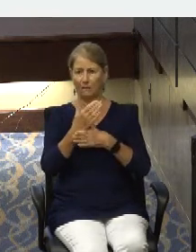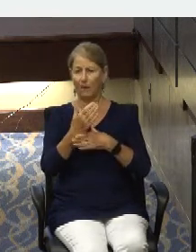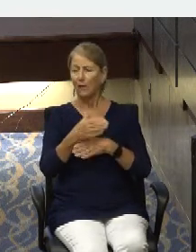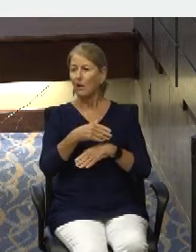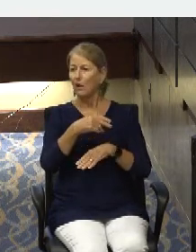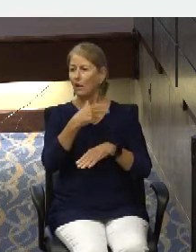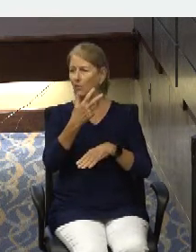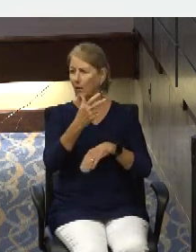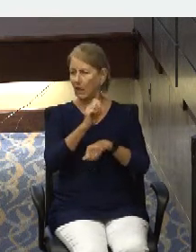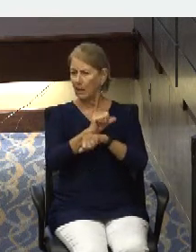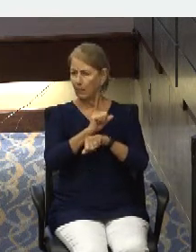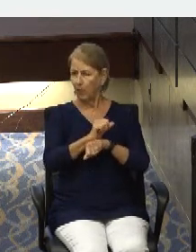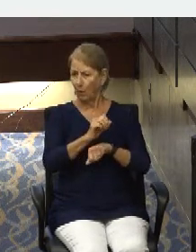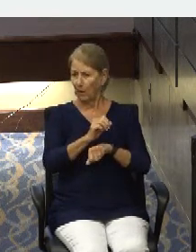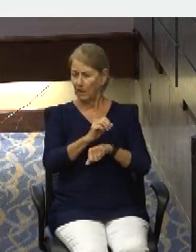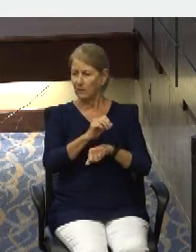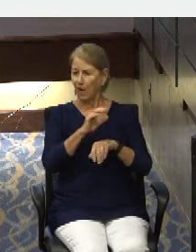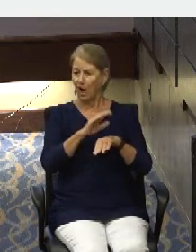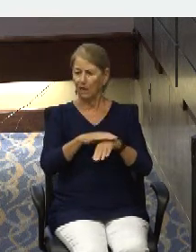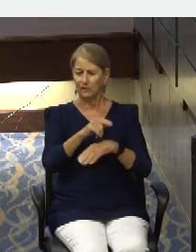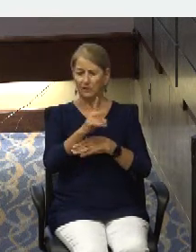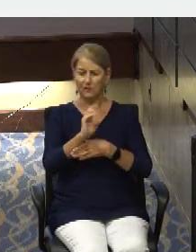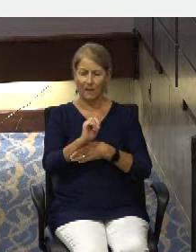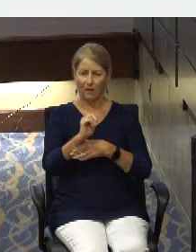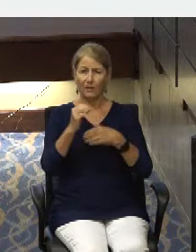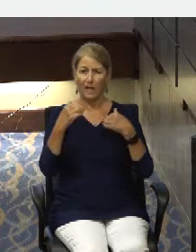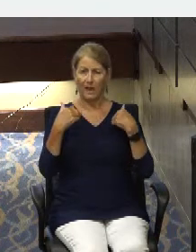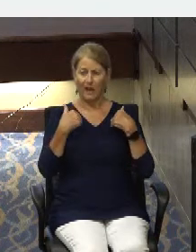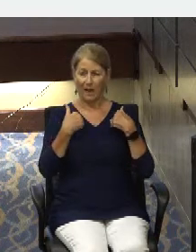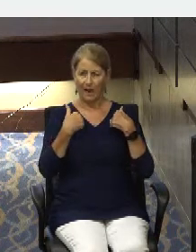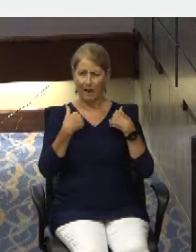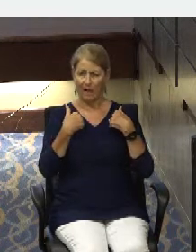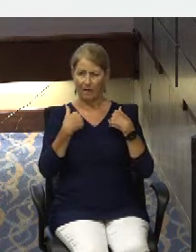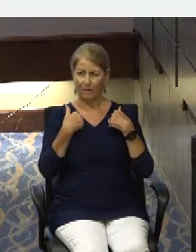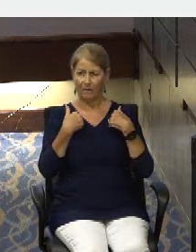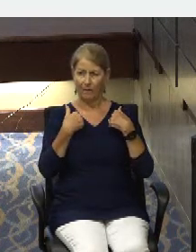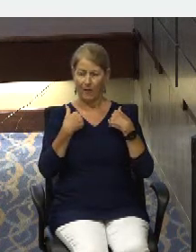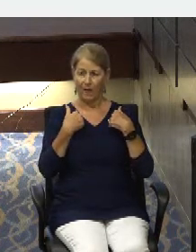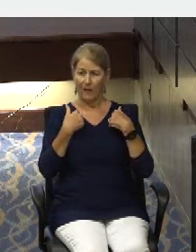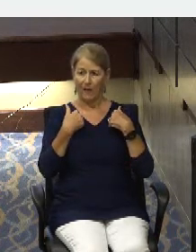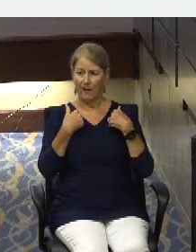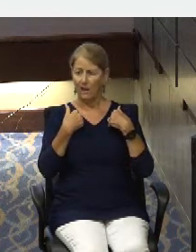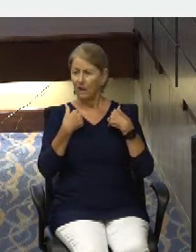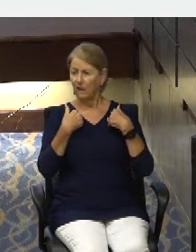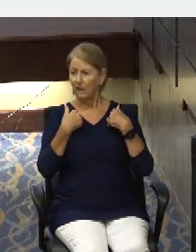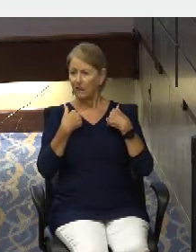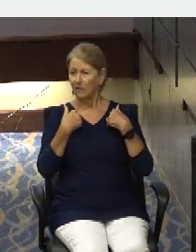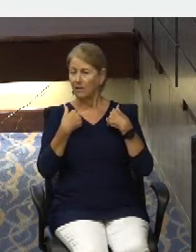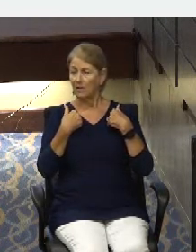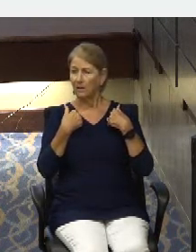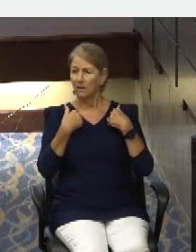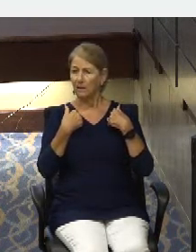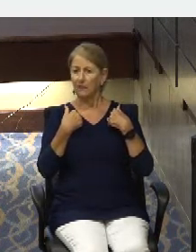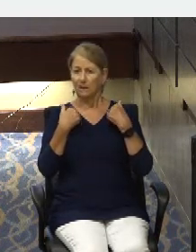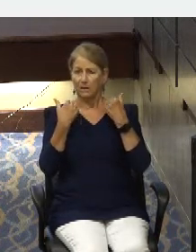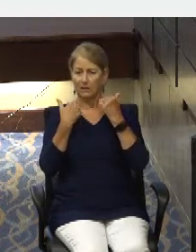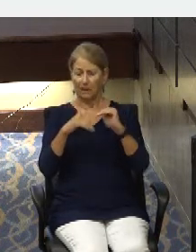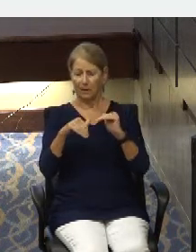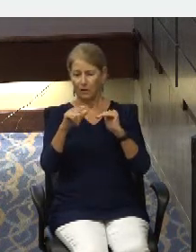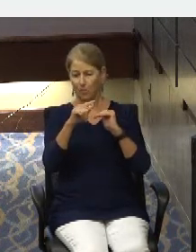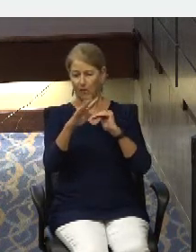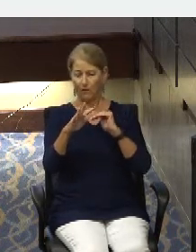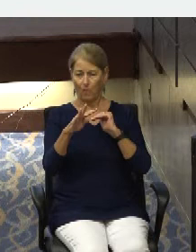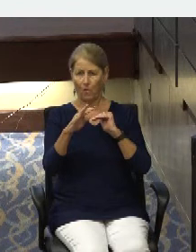day. They do have stacking for pay stations that have a capacity of about 24 vehicles